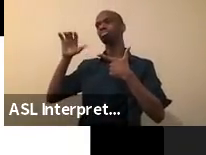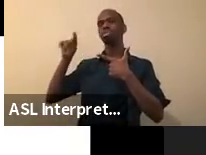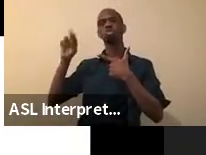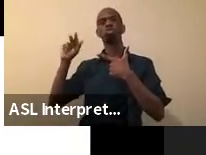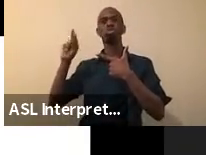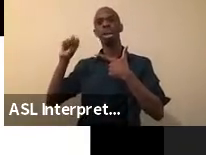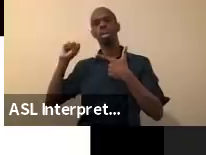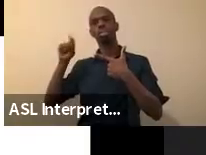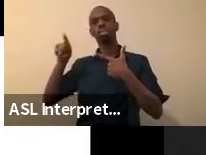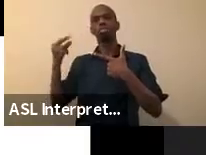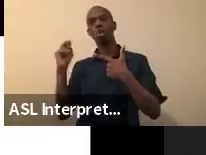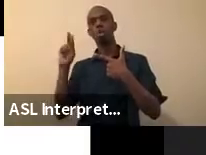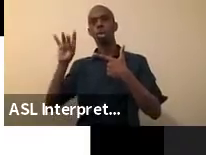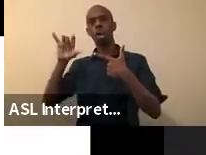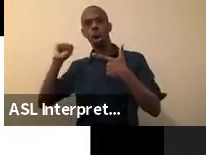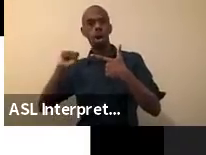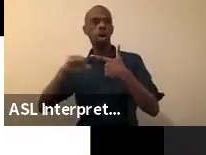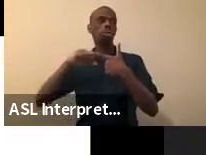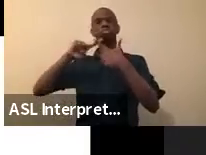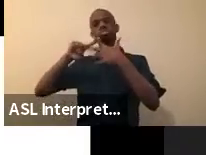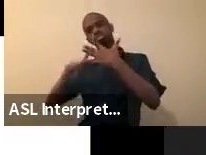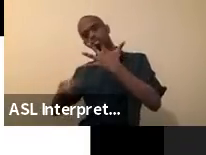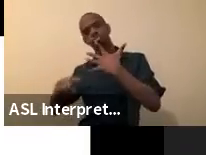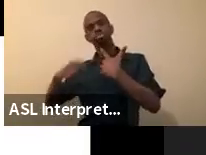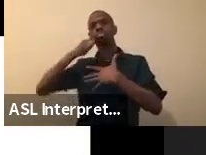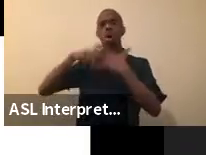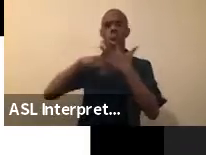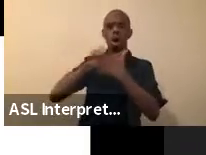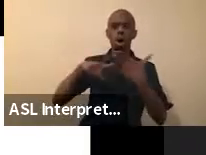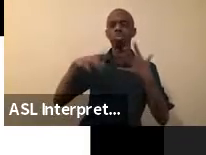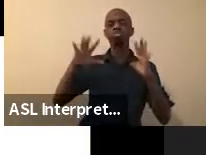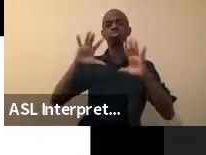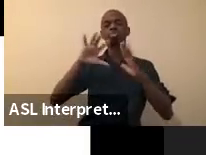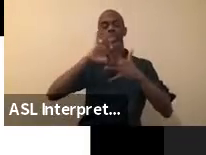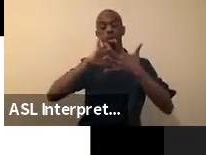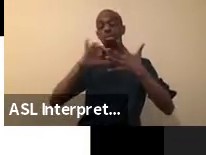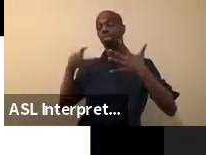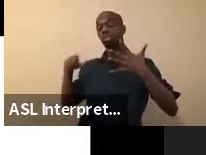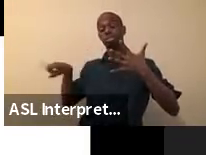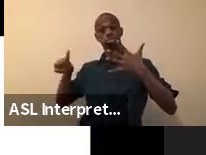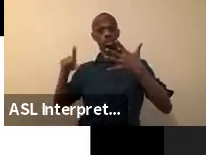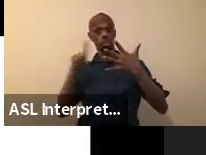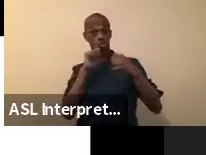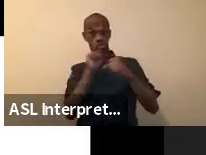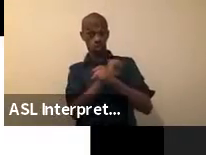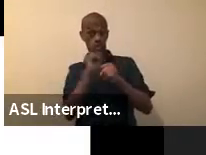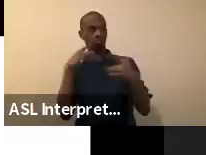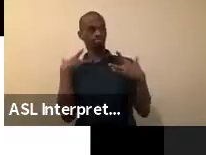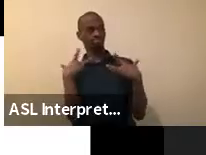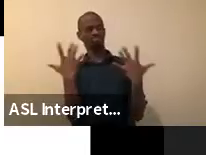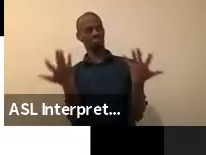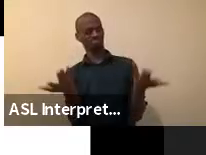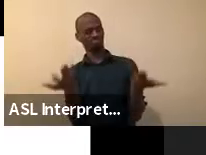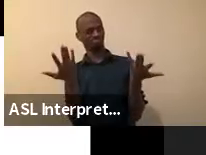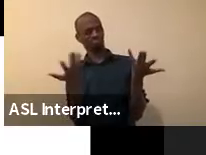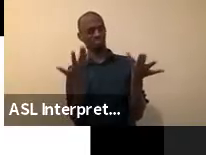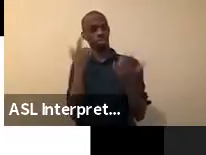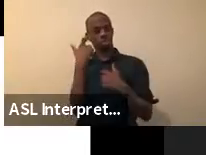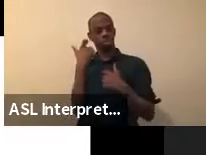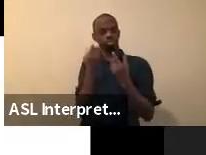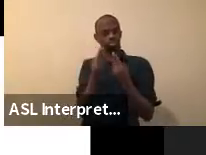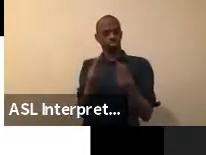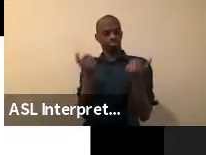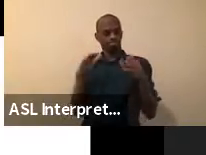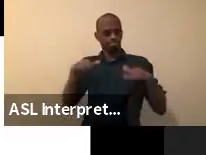people because of it. But you have gotten this public support for hate crime law. And so this